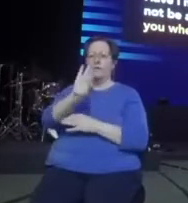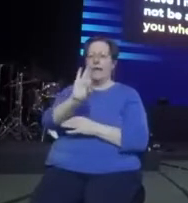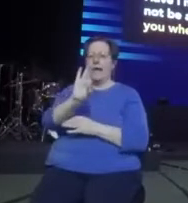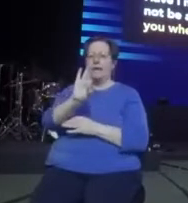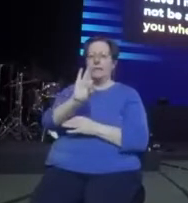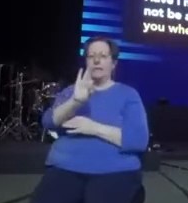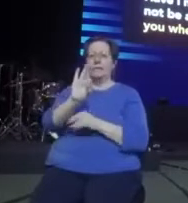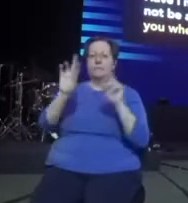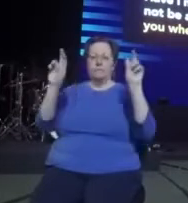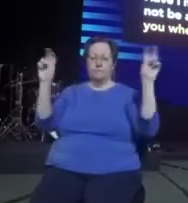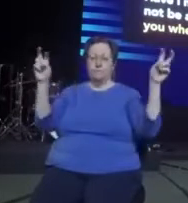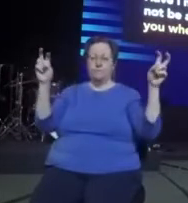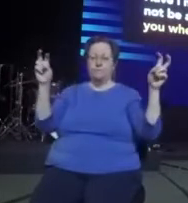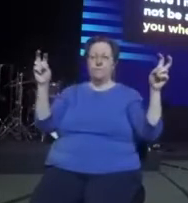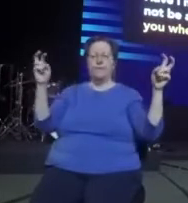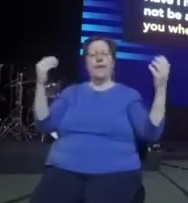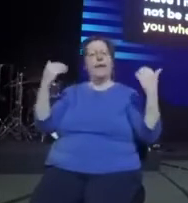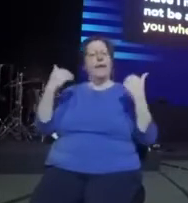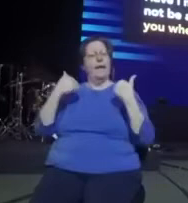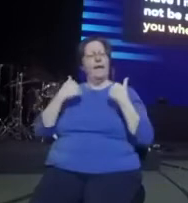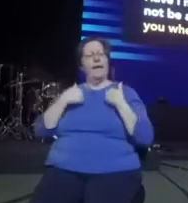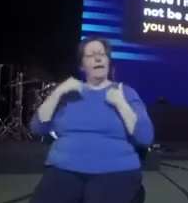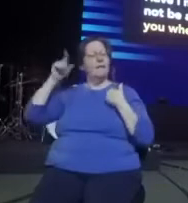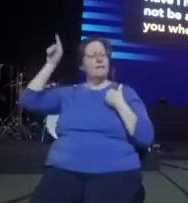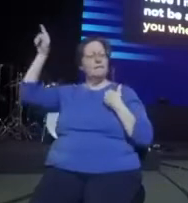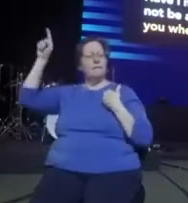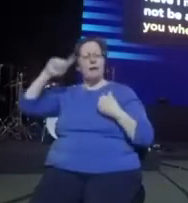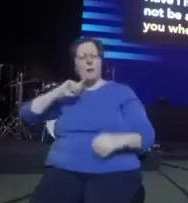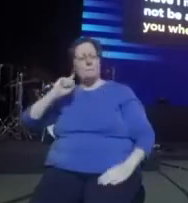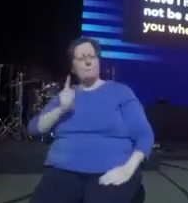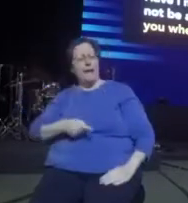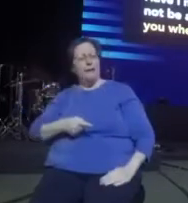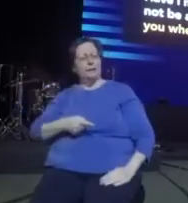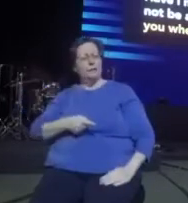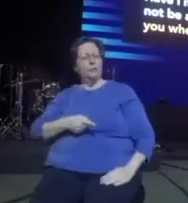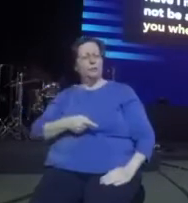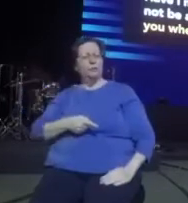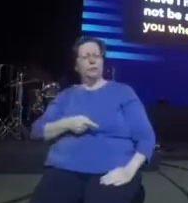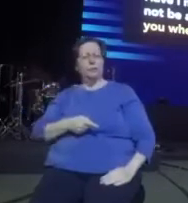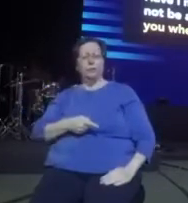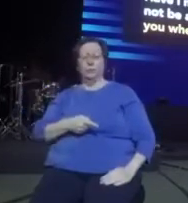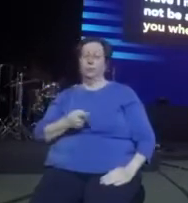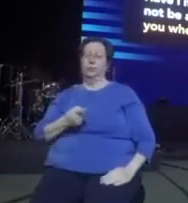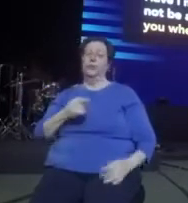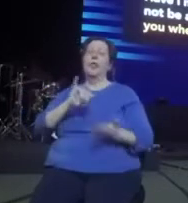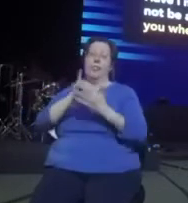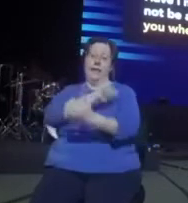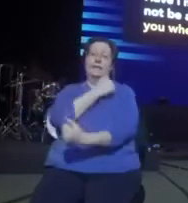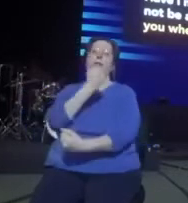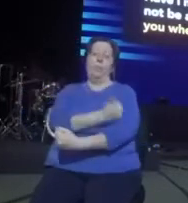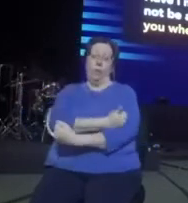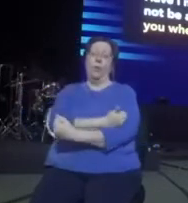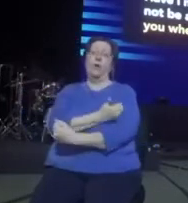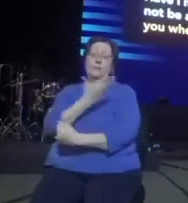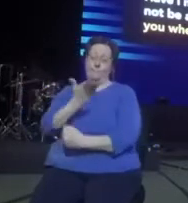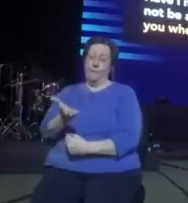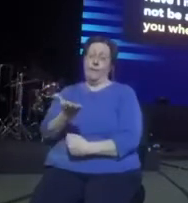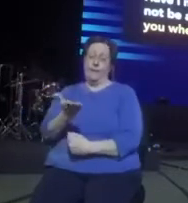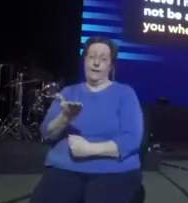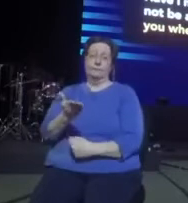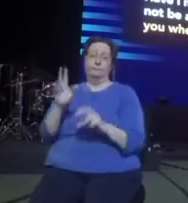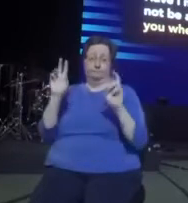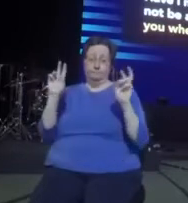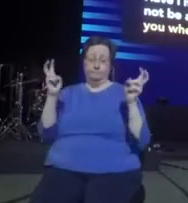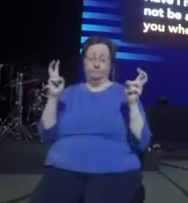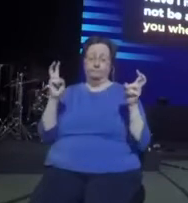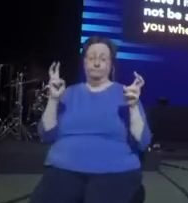Verse 9 says, "Have I not commanded you?" I mean, is that not an authority figure making a statement there?